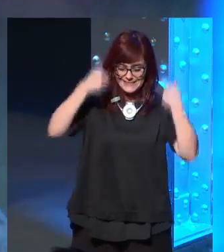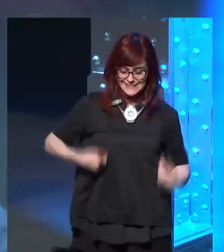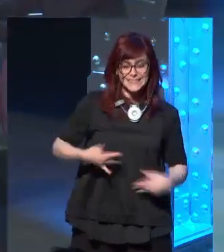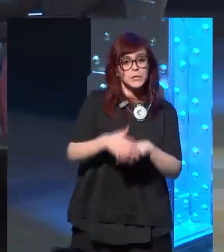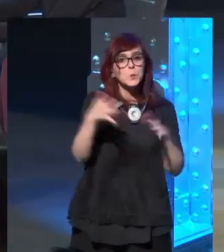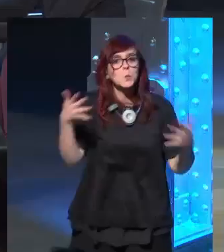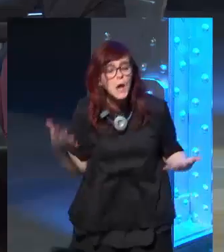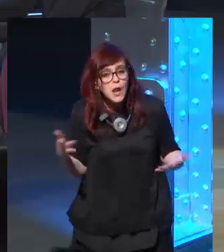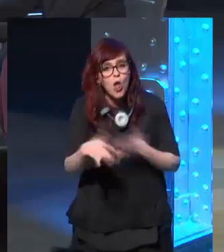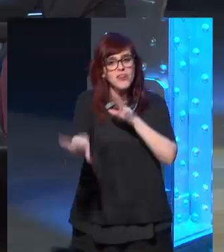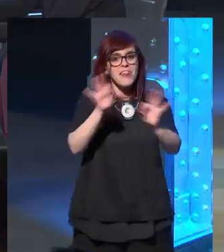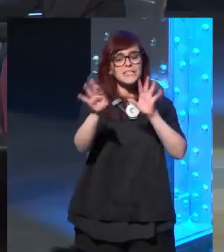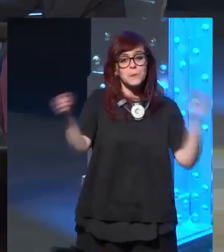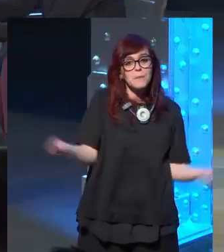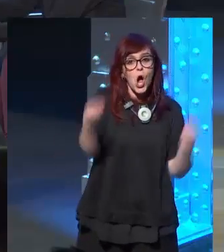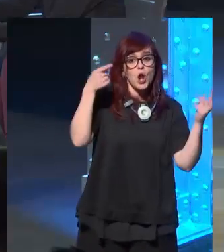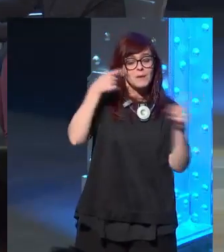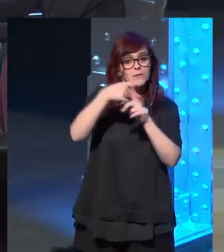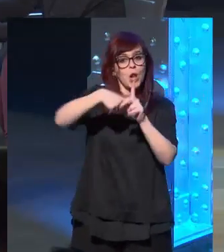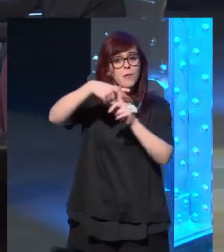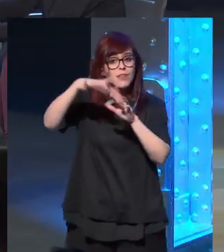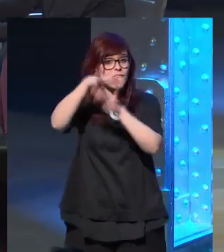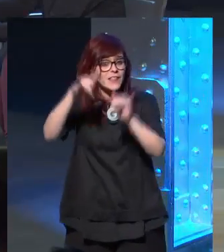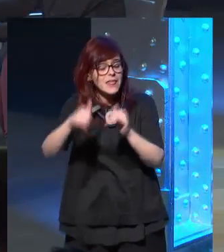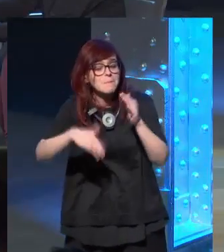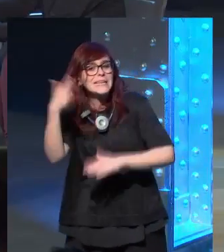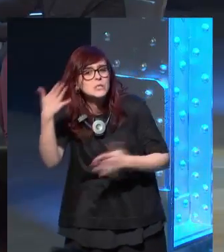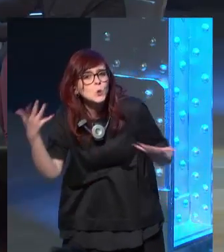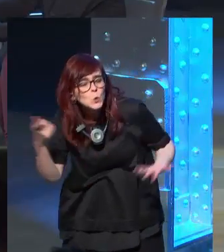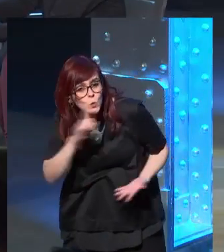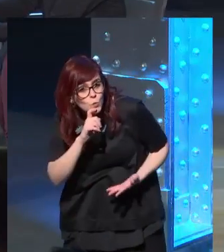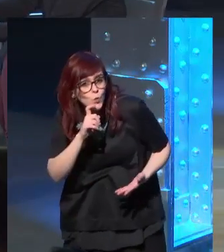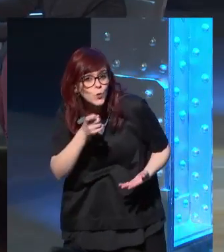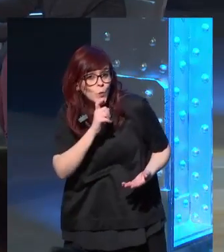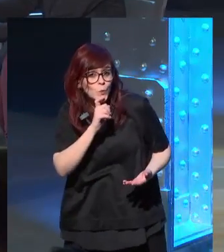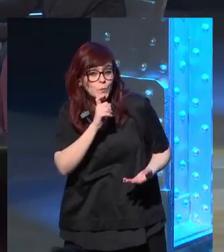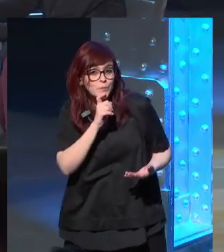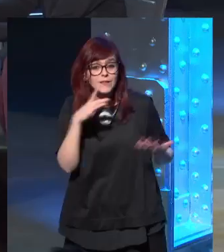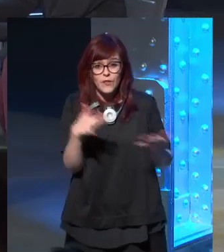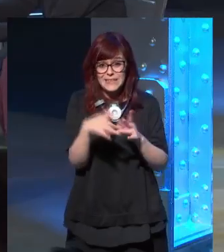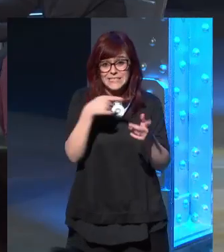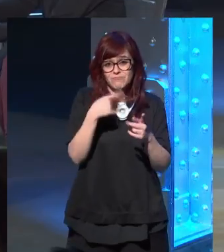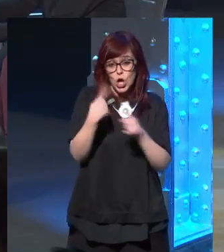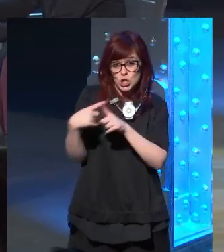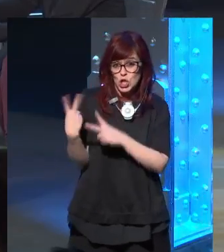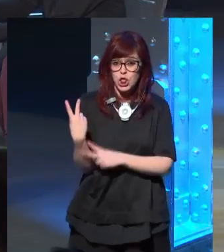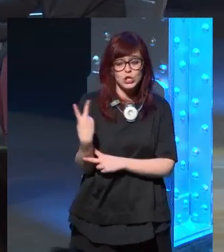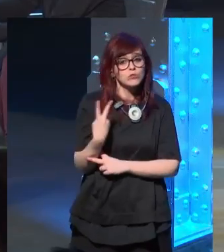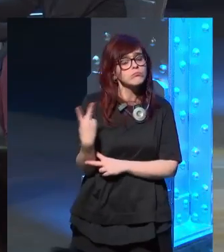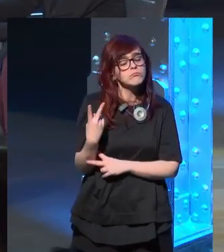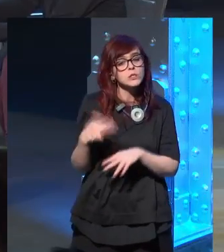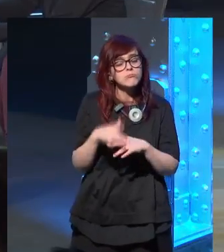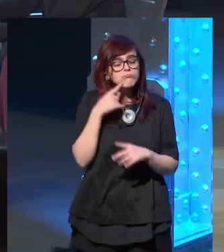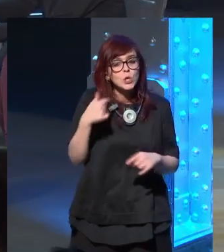to larger levels of happiness? And two of the things I've done is to sort of invest